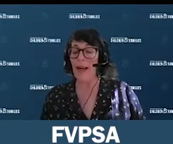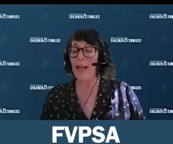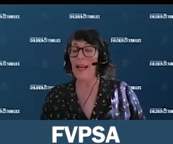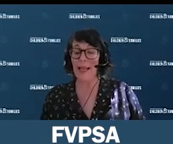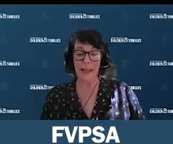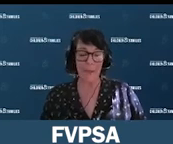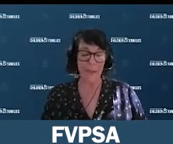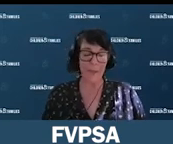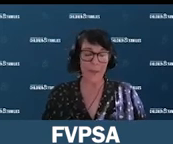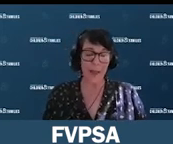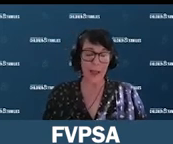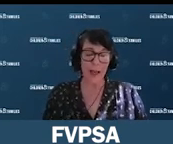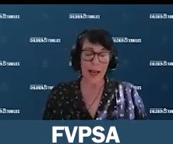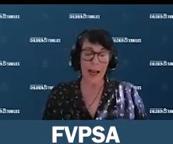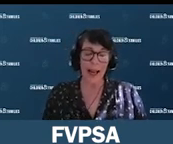your grant end.